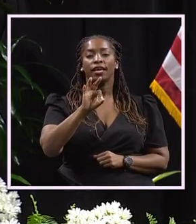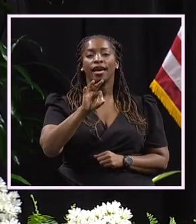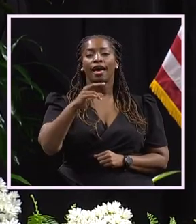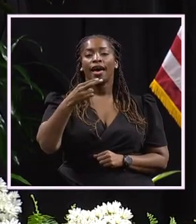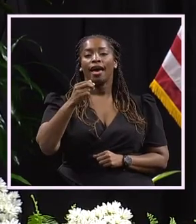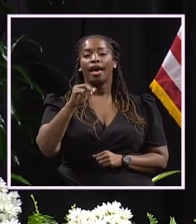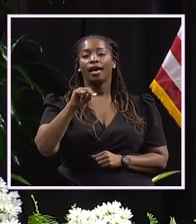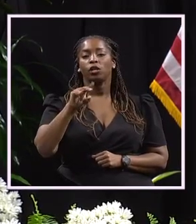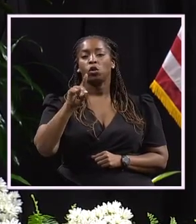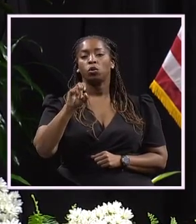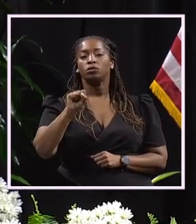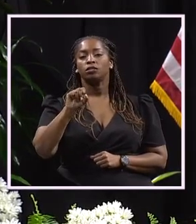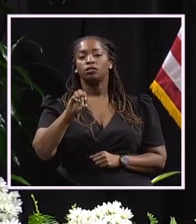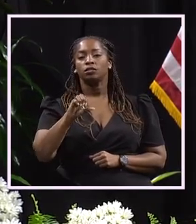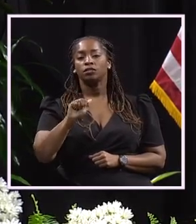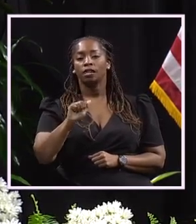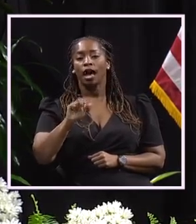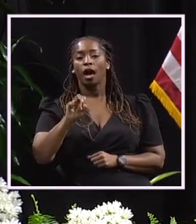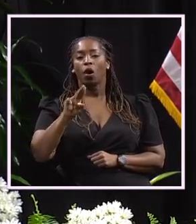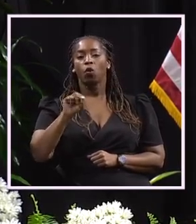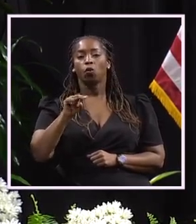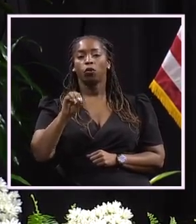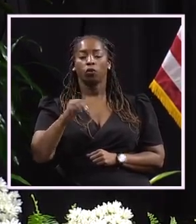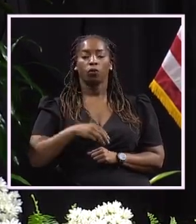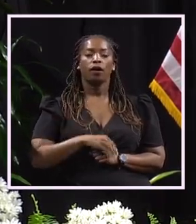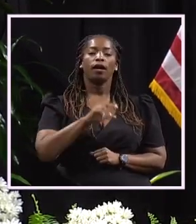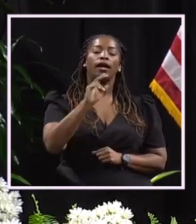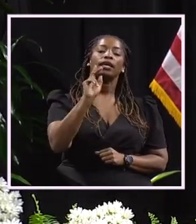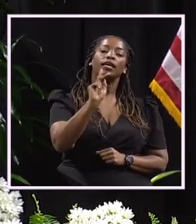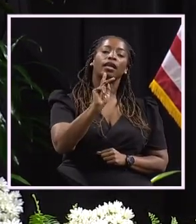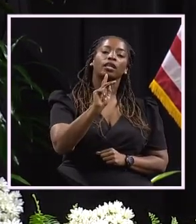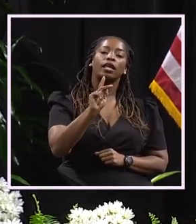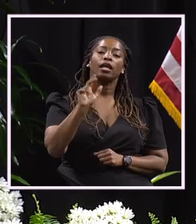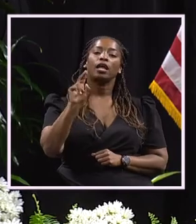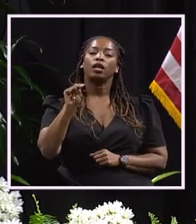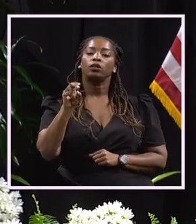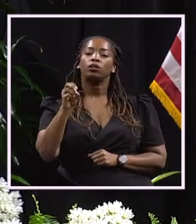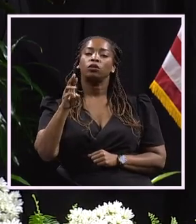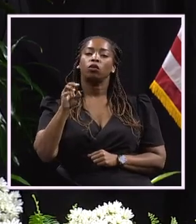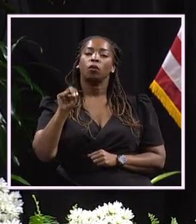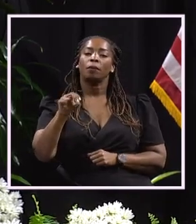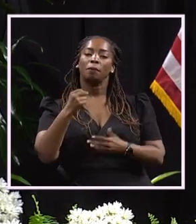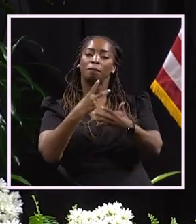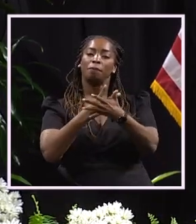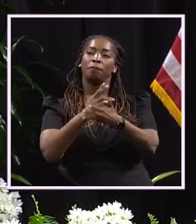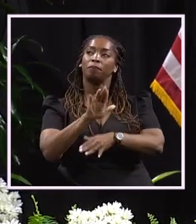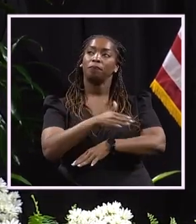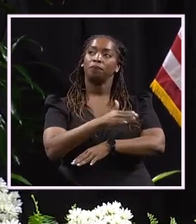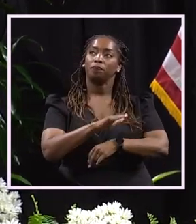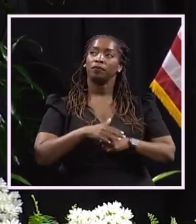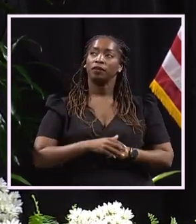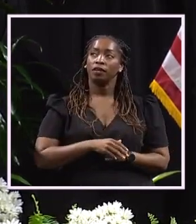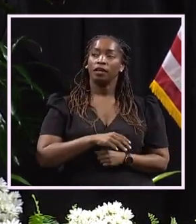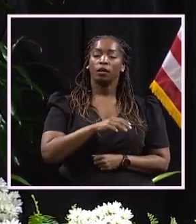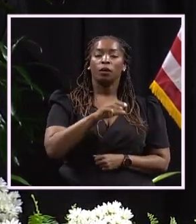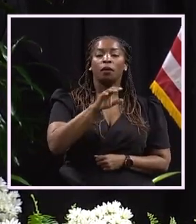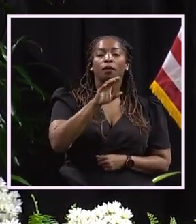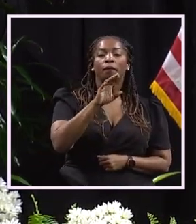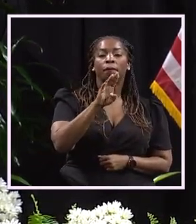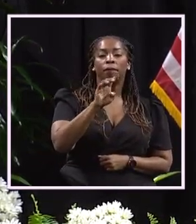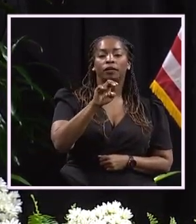Arts. Caitlin Kat Norman, Master of Music. Benjamin Stanley Bremer, cum